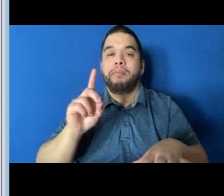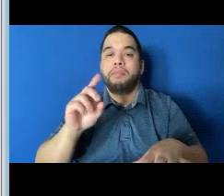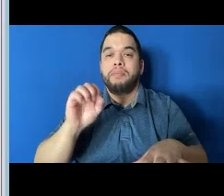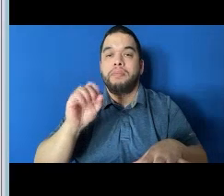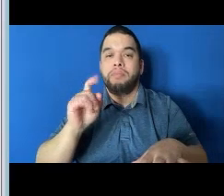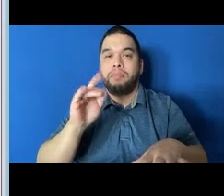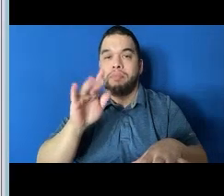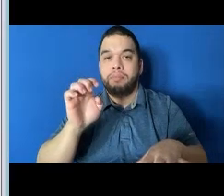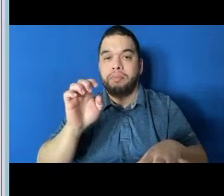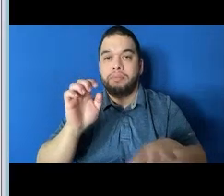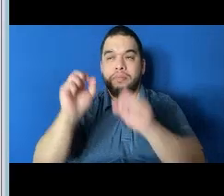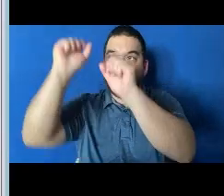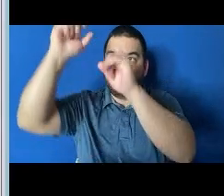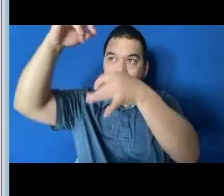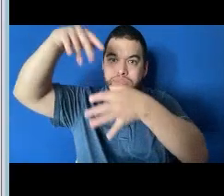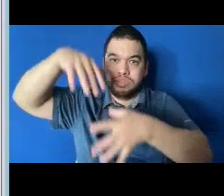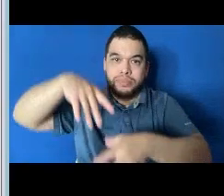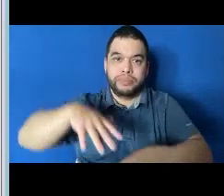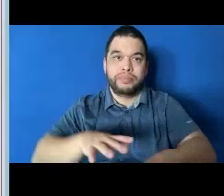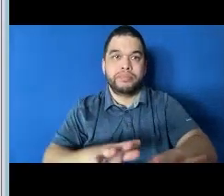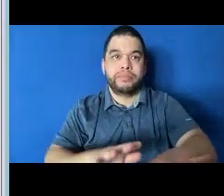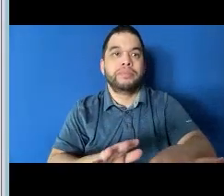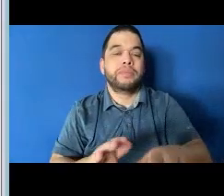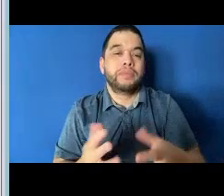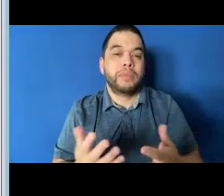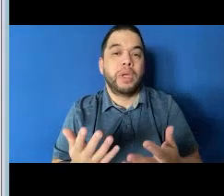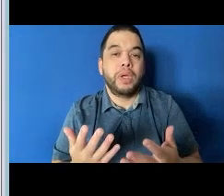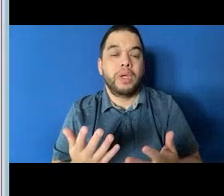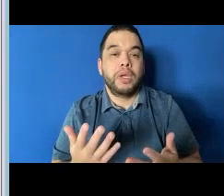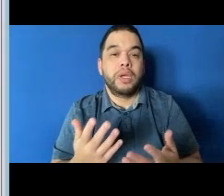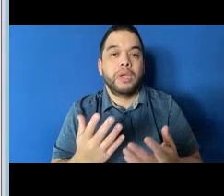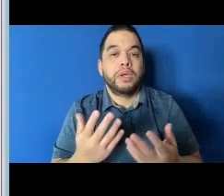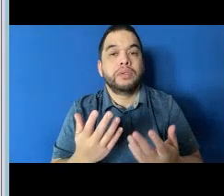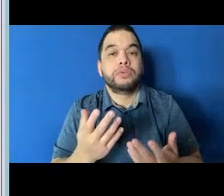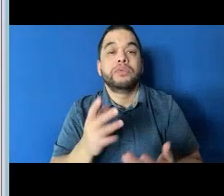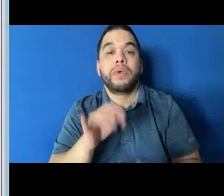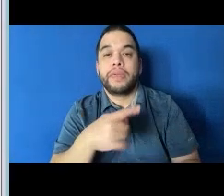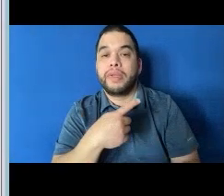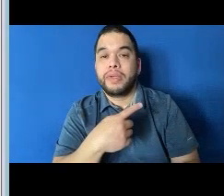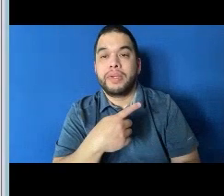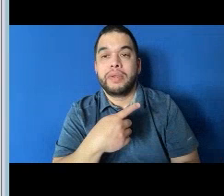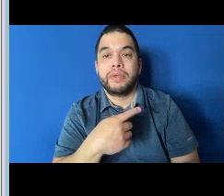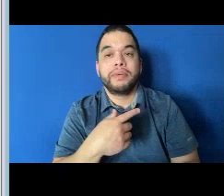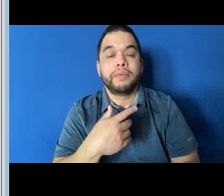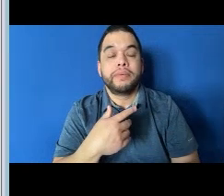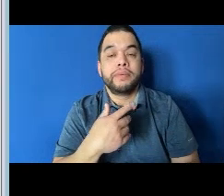are more violet are much more vulnerable to landslides.